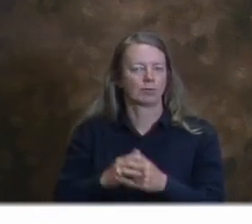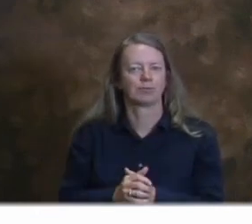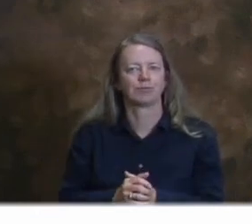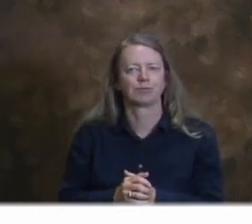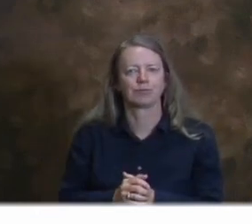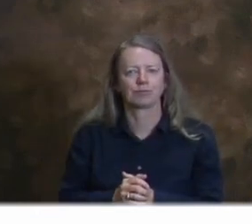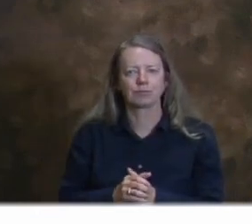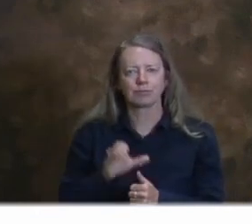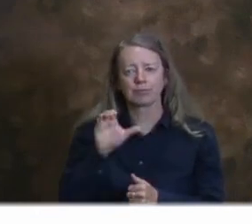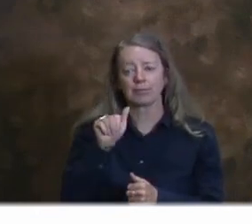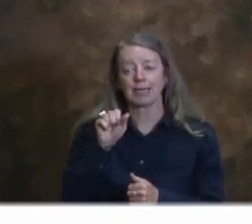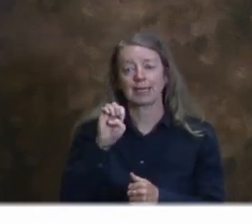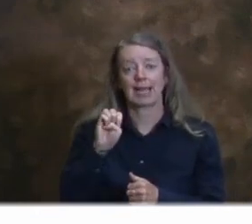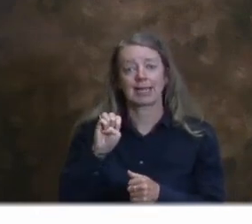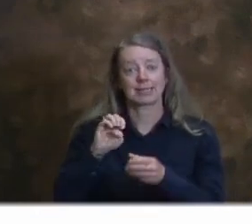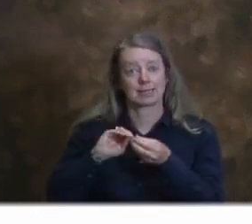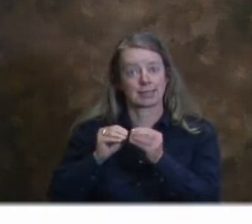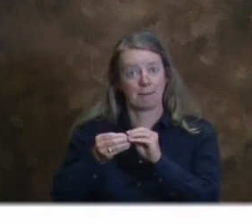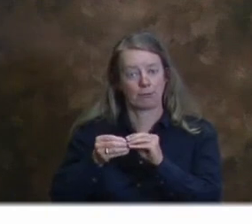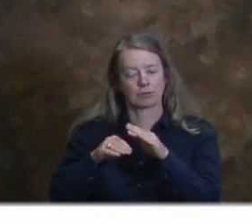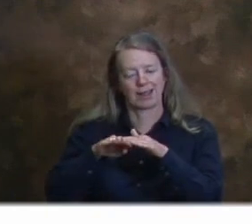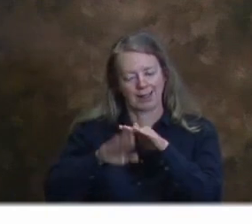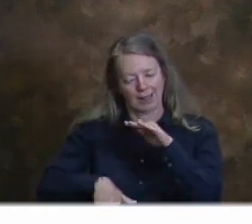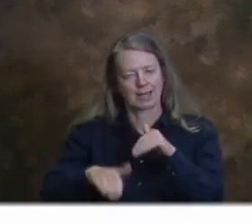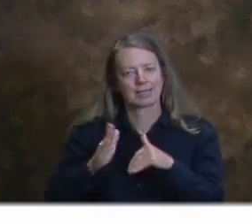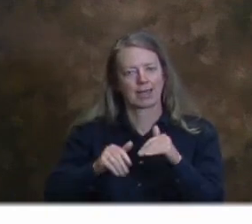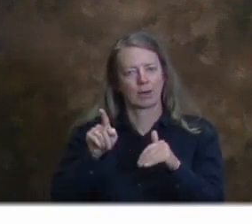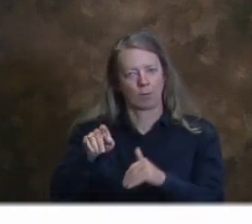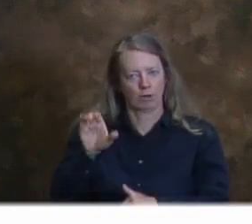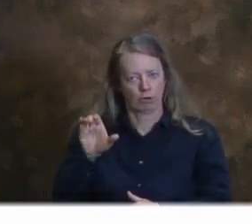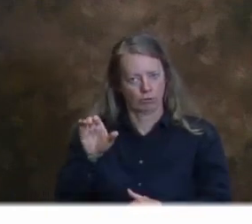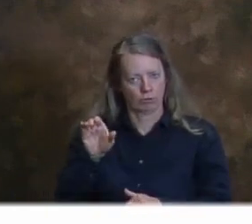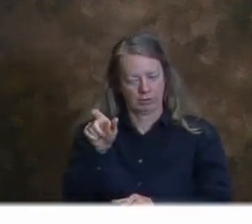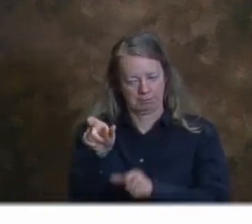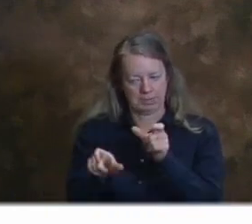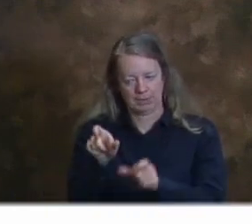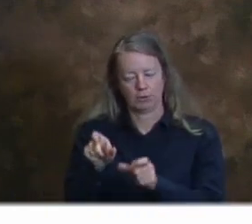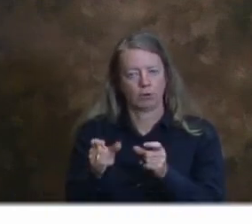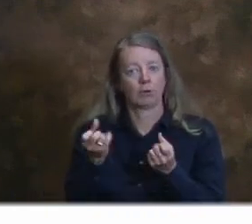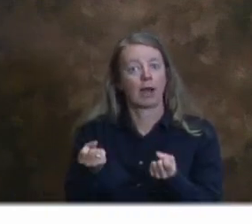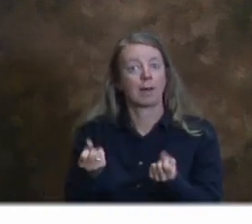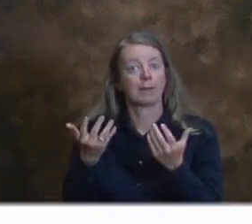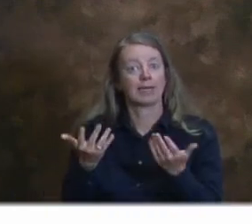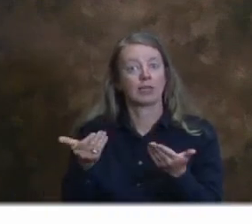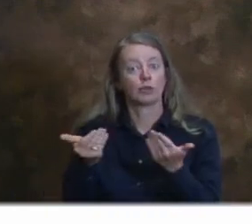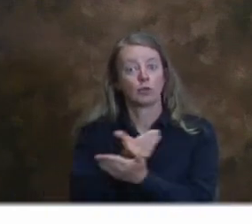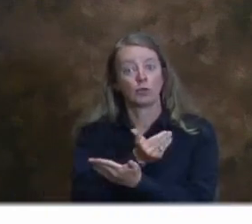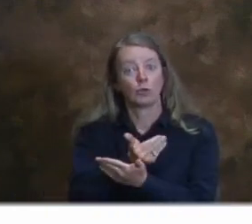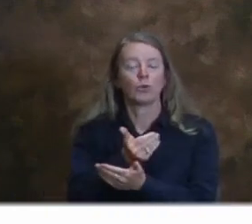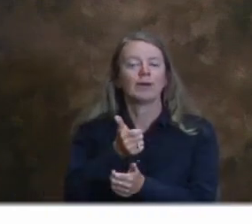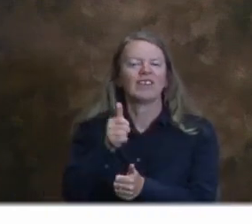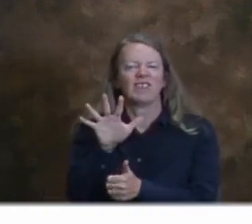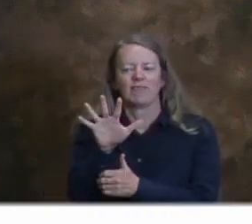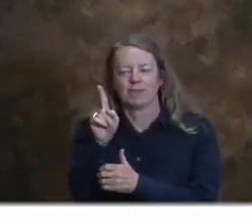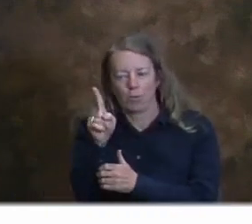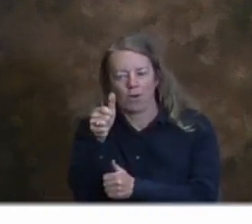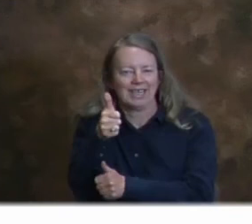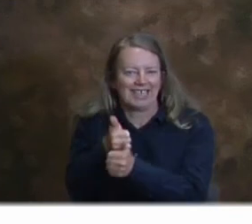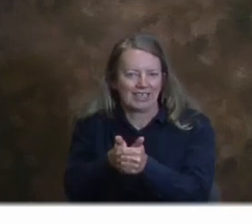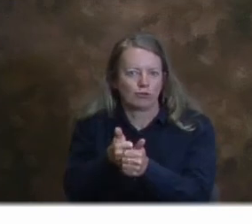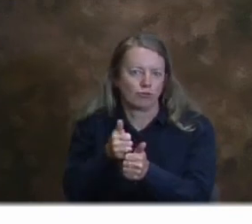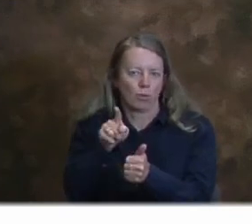case rate has now fallen below 100 and is currently 51 new cases per 100,000 per week. This is